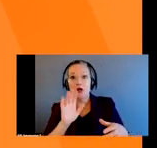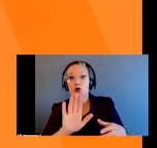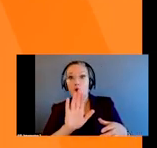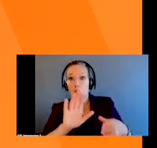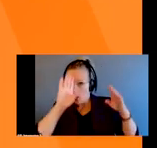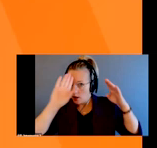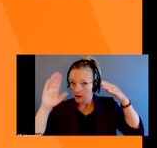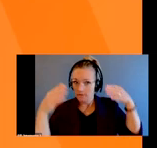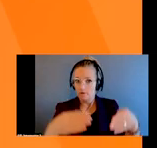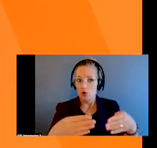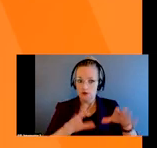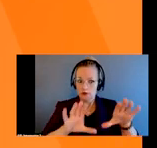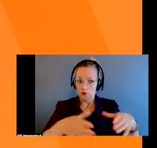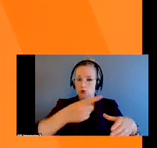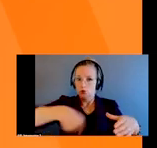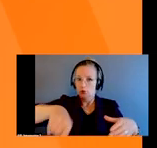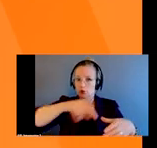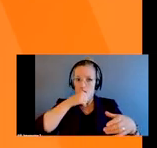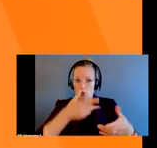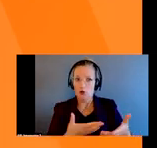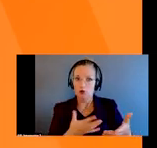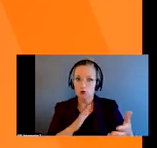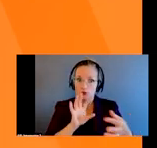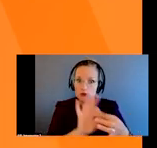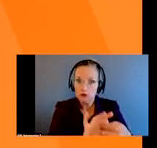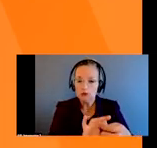actually interact with.